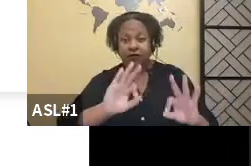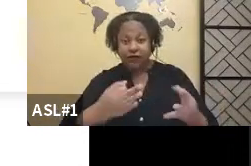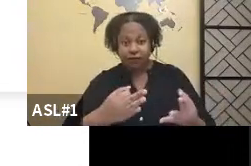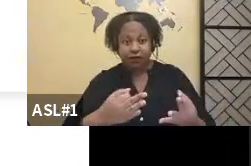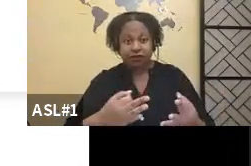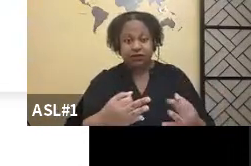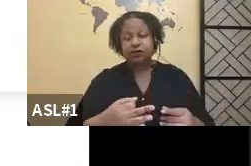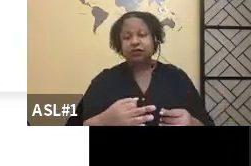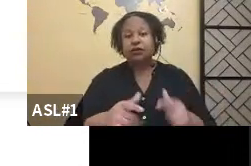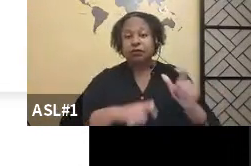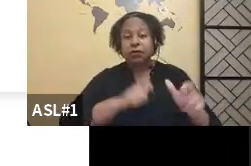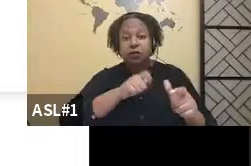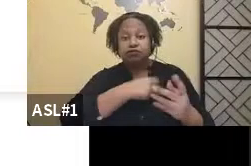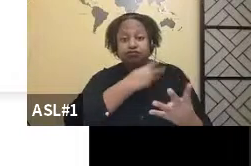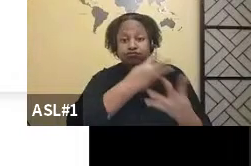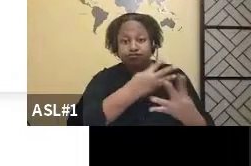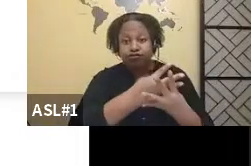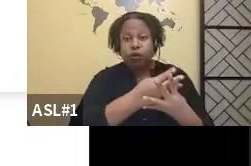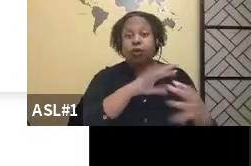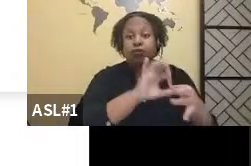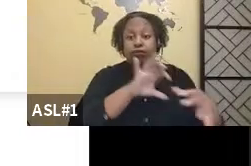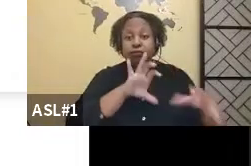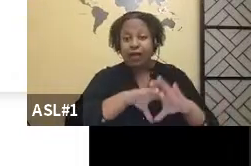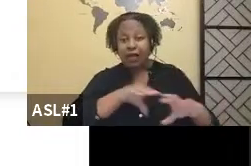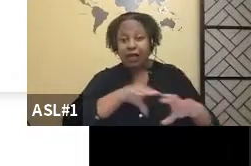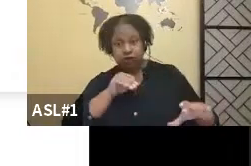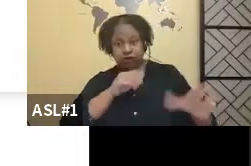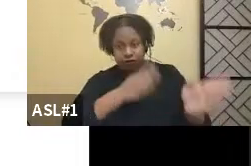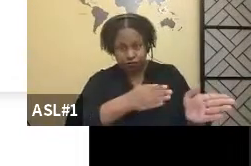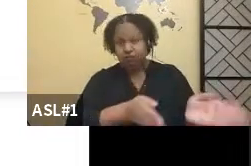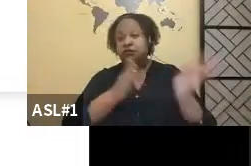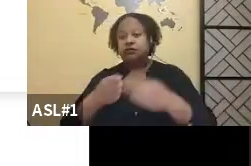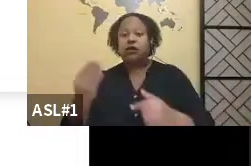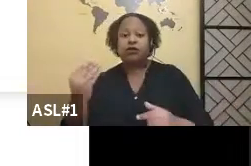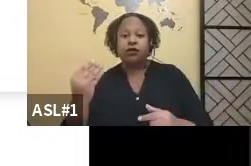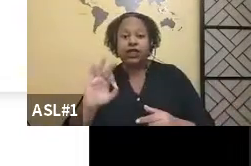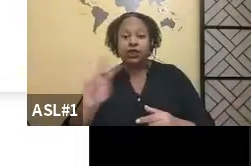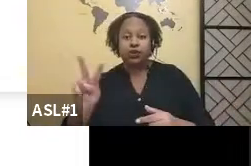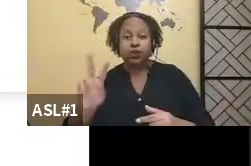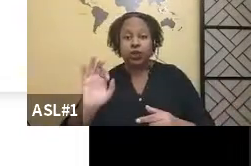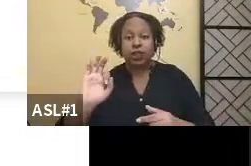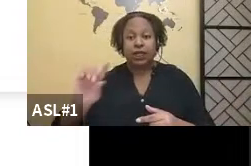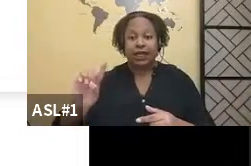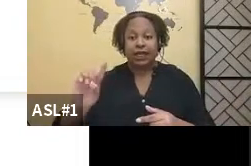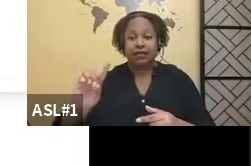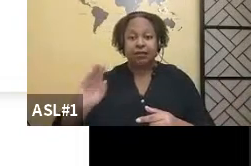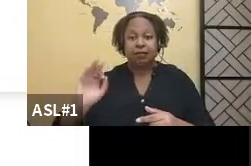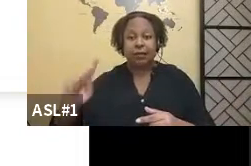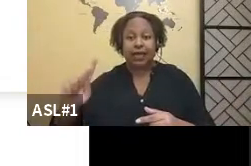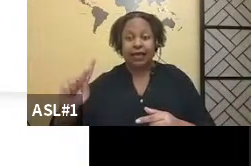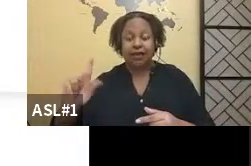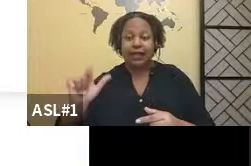behind bars and also being released. And also 1492 Landback Lane, which is